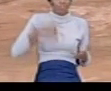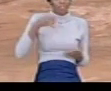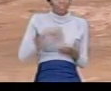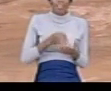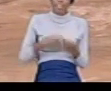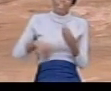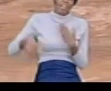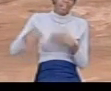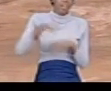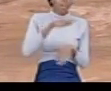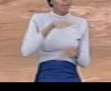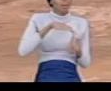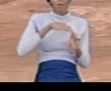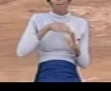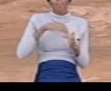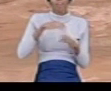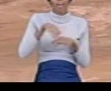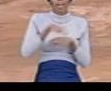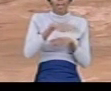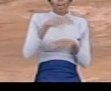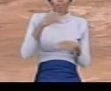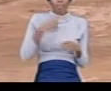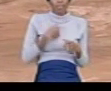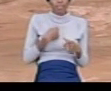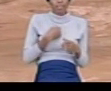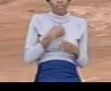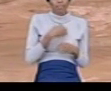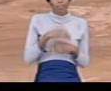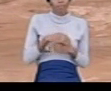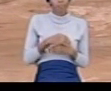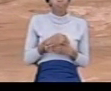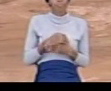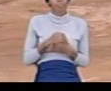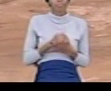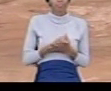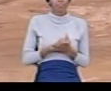I feel him all over me.